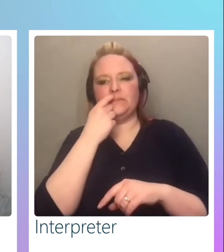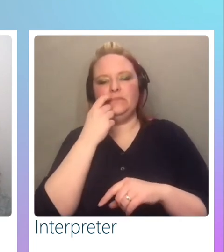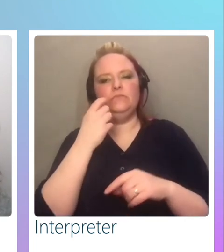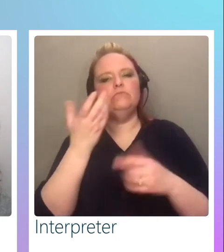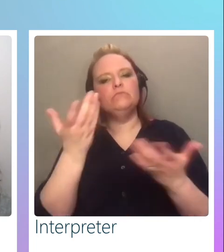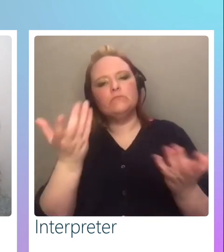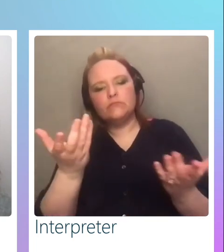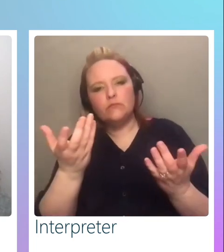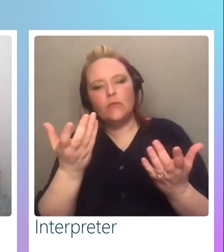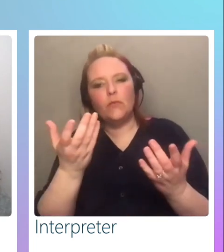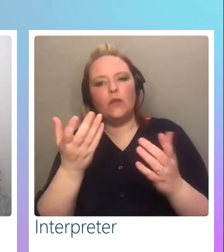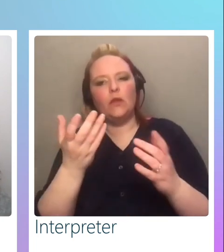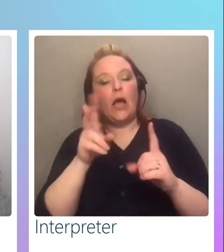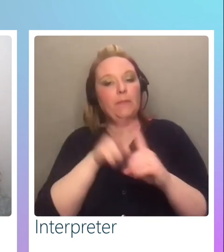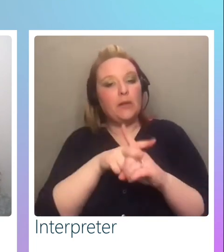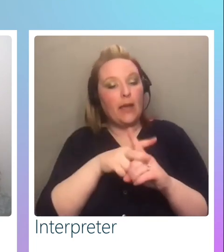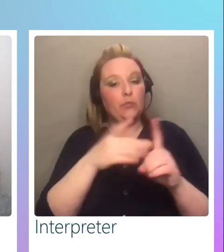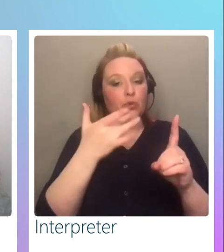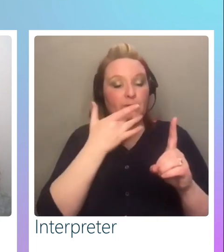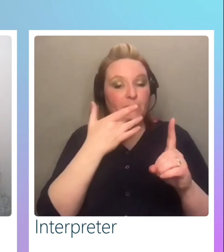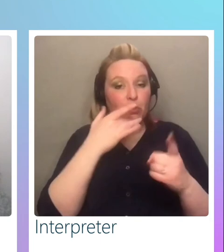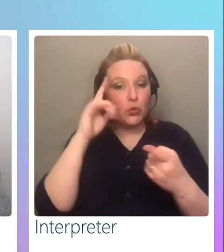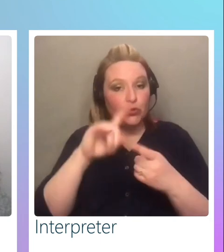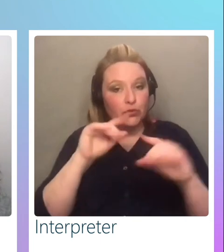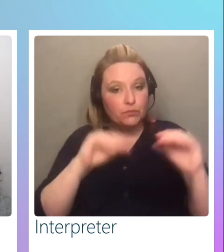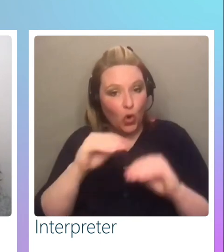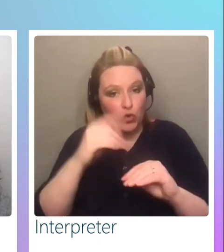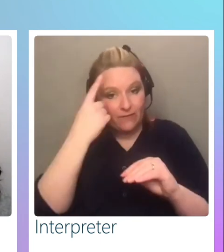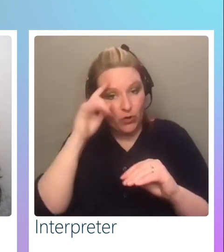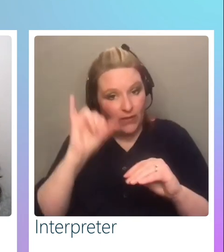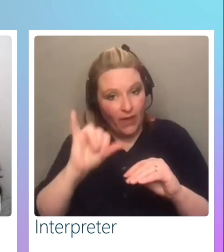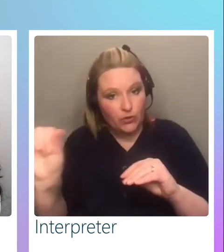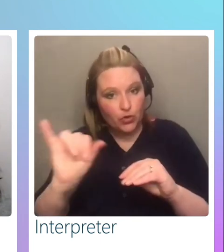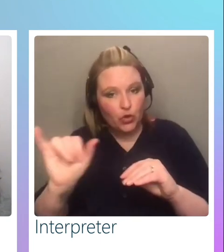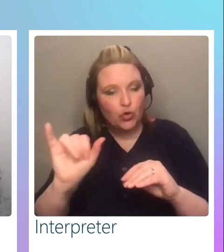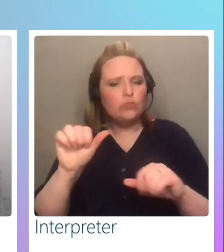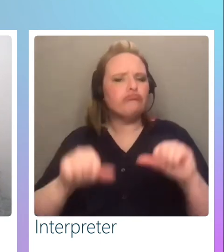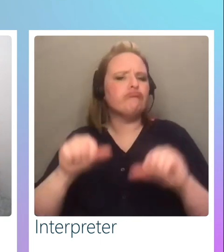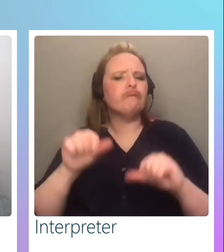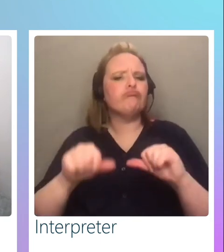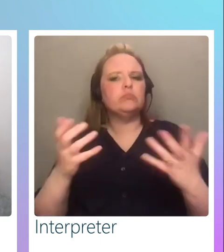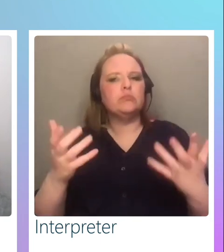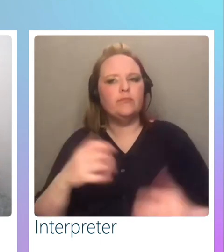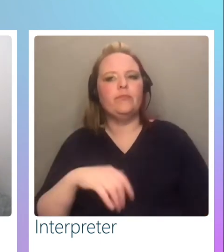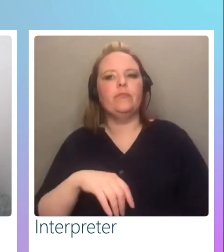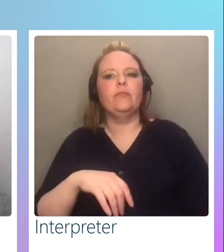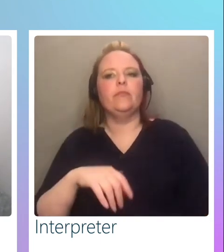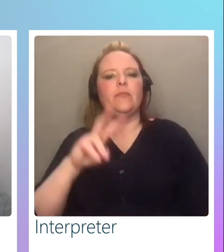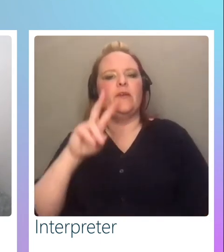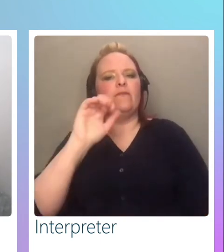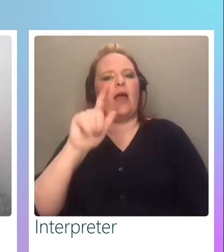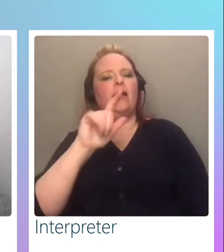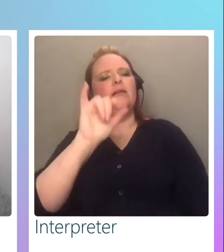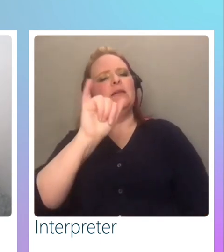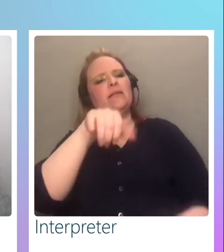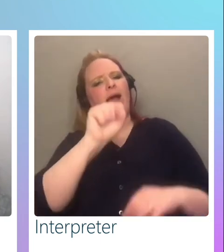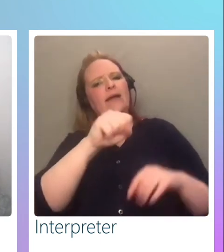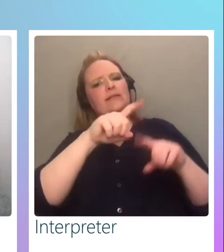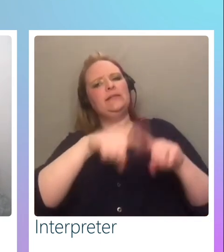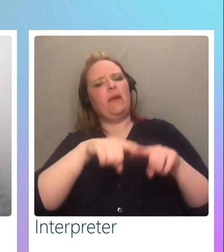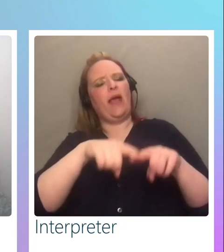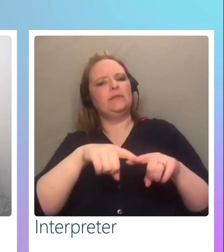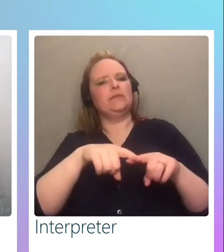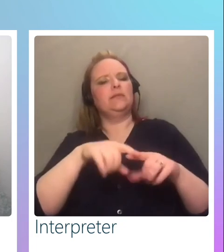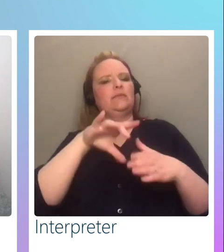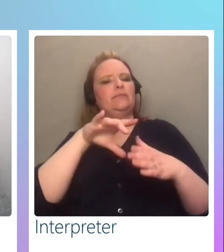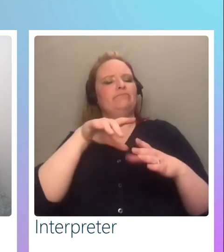whether to apply prefers reduced motion to those two, but wasn't sure. Yeah, I mean, I think it depends on the